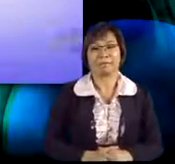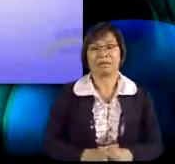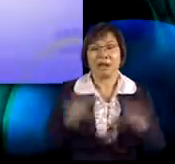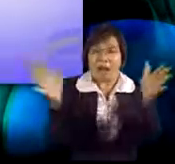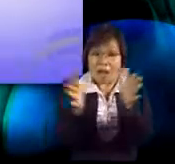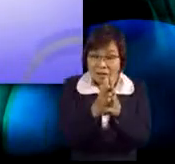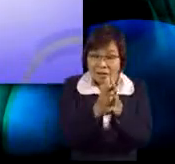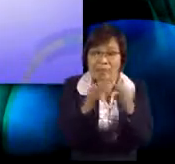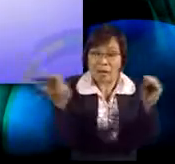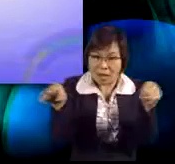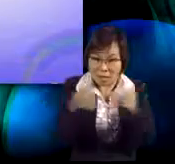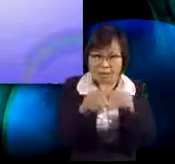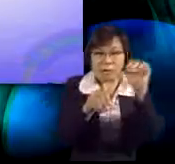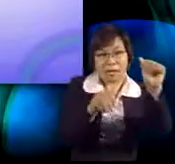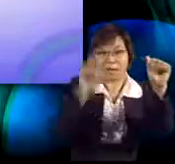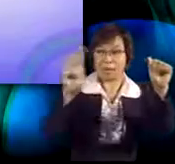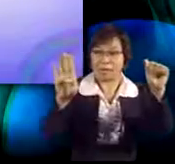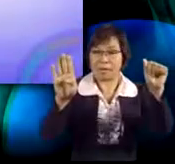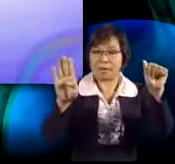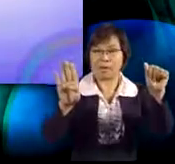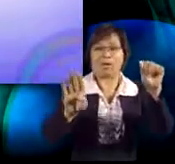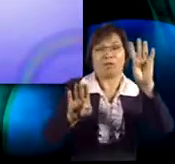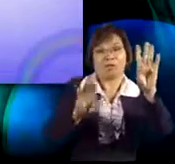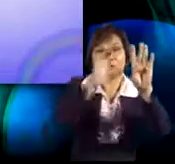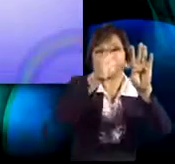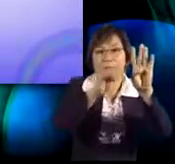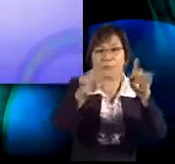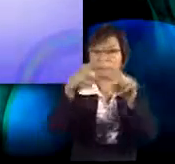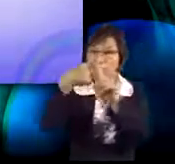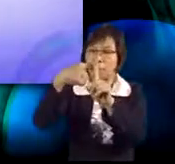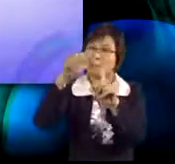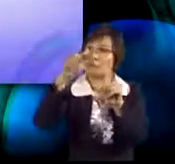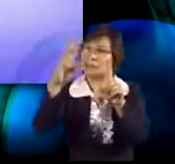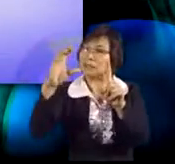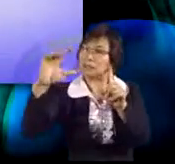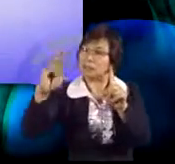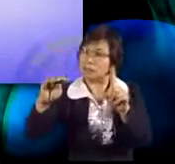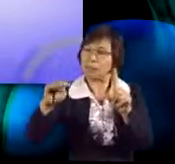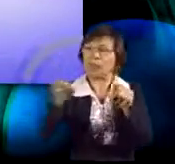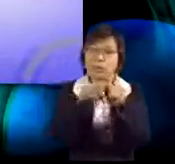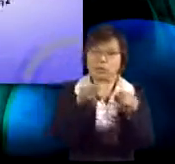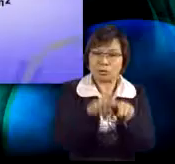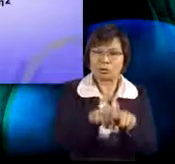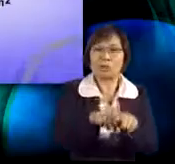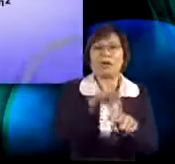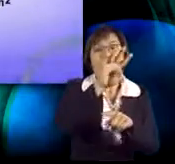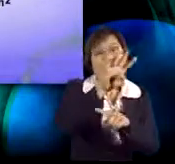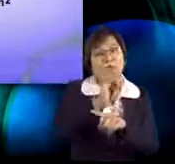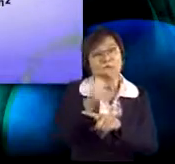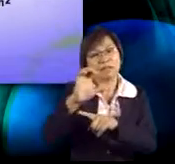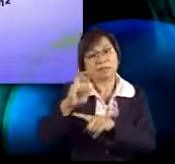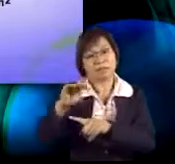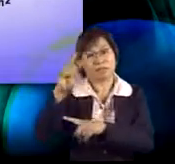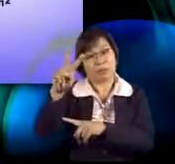Add up the area of A and B. So 4 centimeters square plus 36 centimeters square is equal to